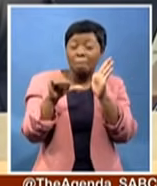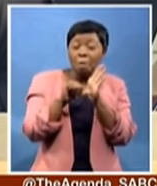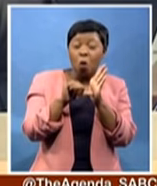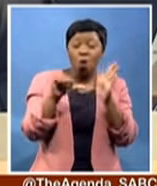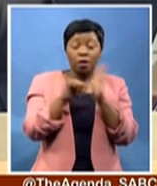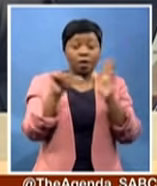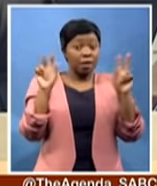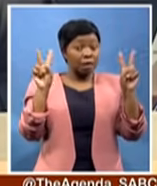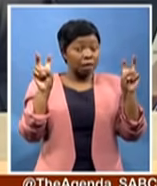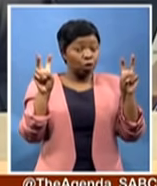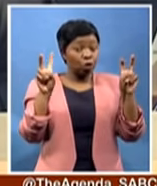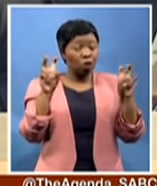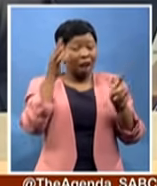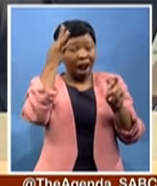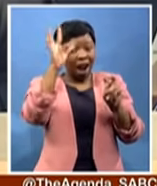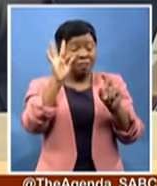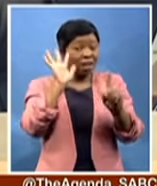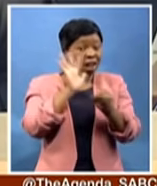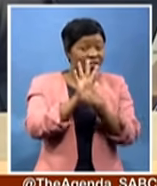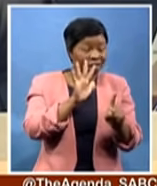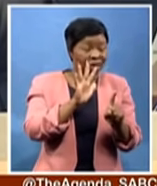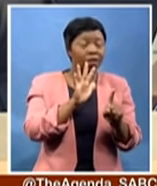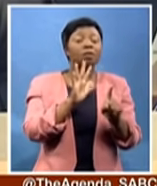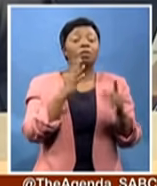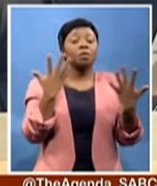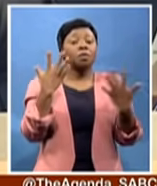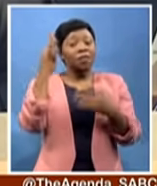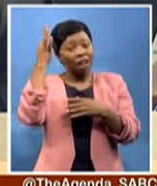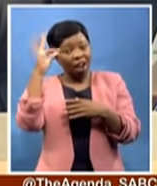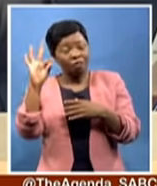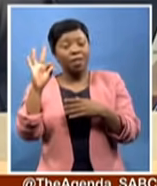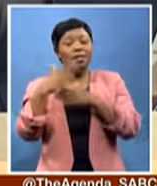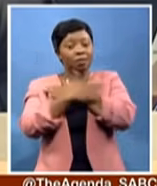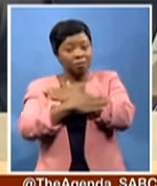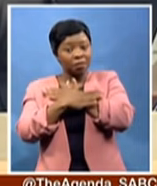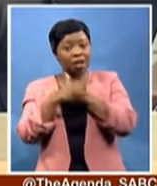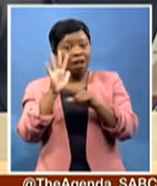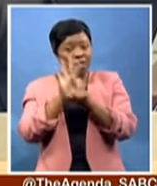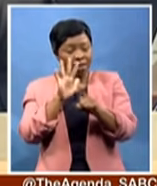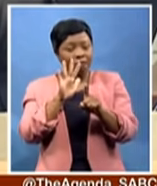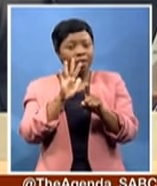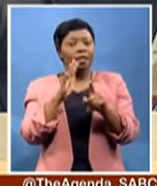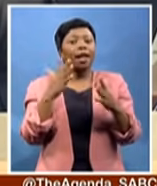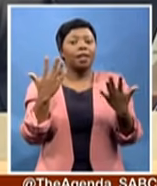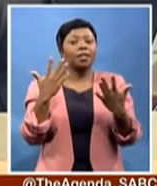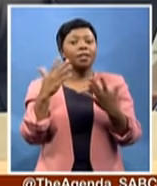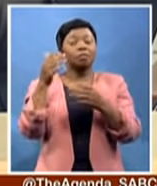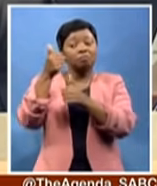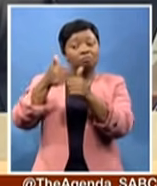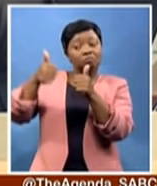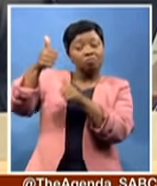government, and indeed the governing party, we will not shy away from